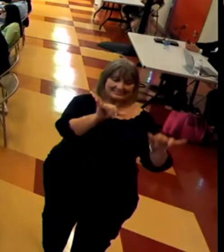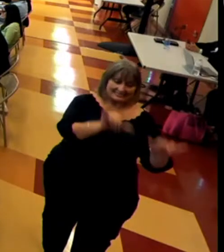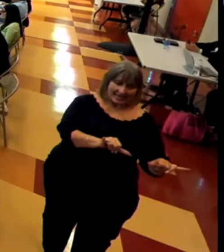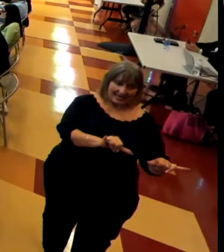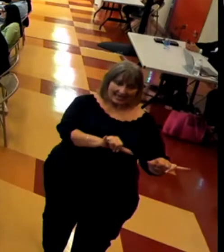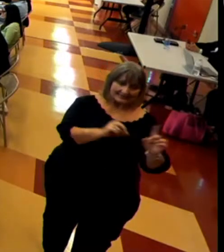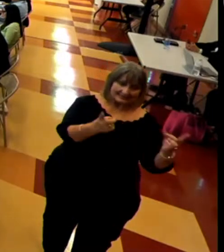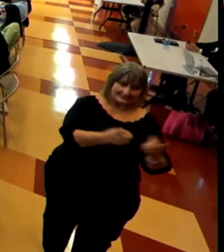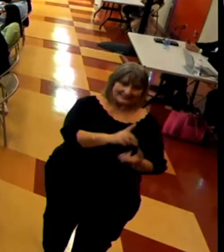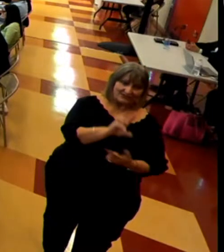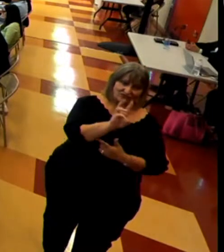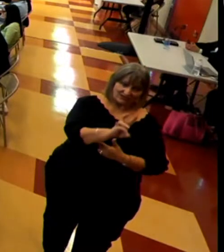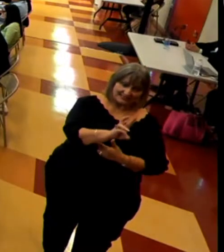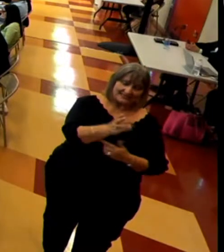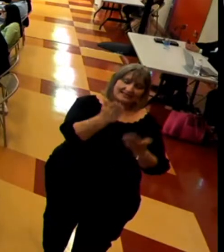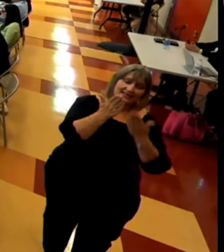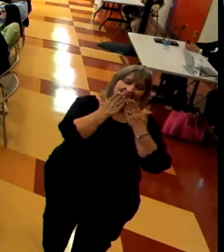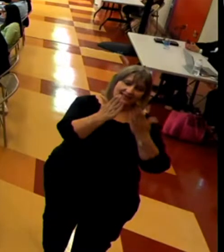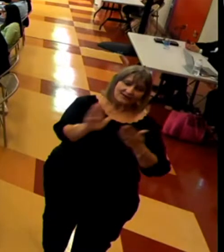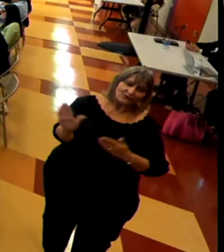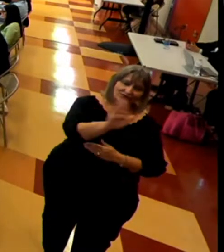6. Thank you for your time.